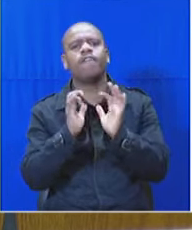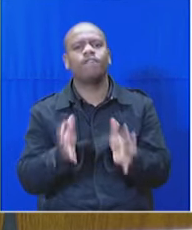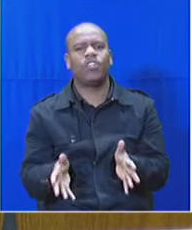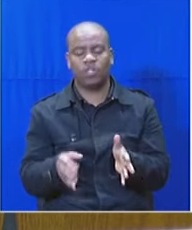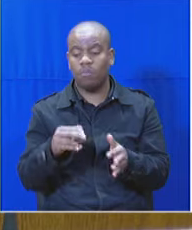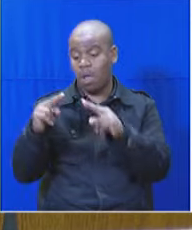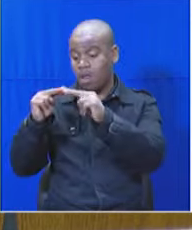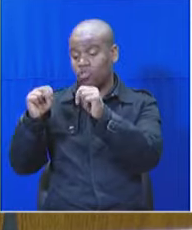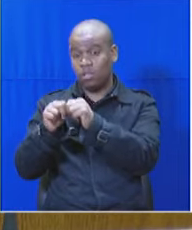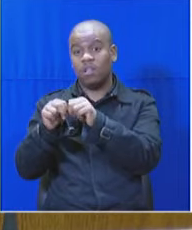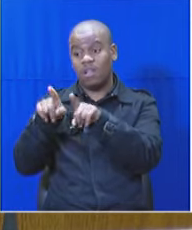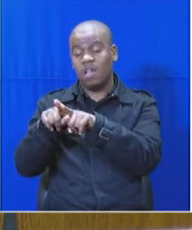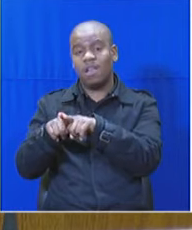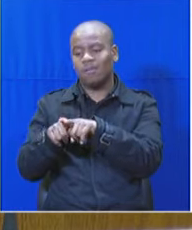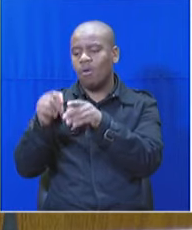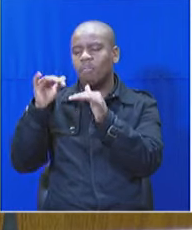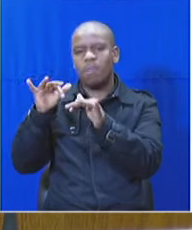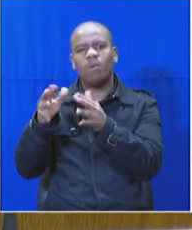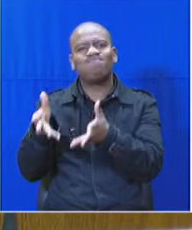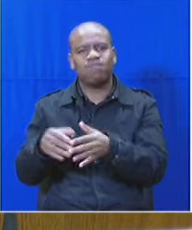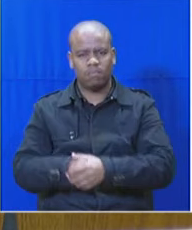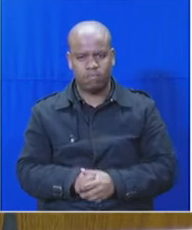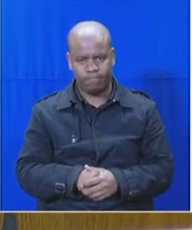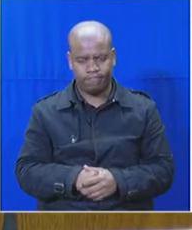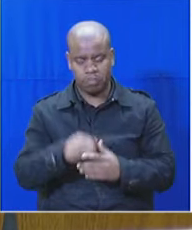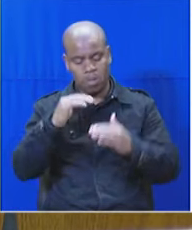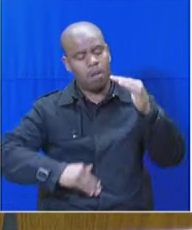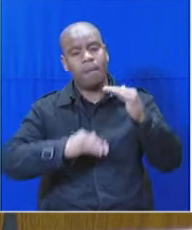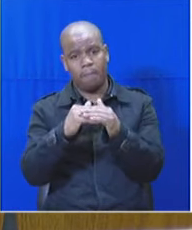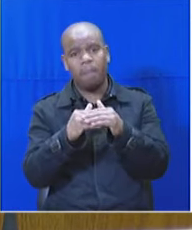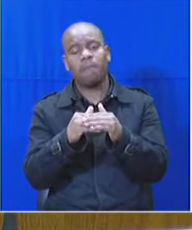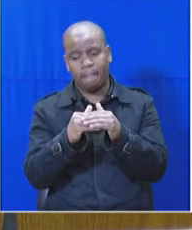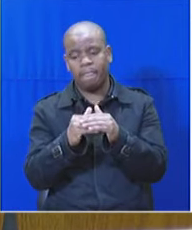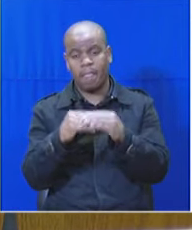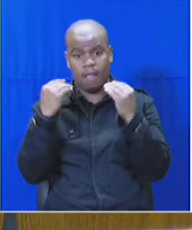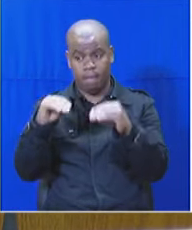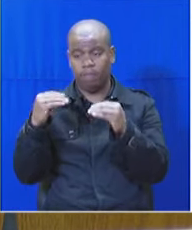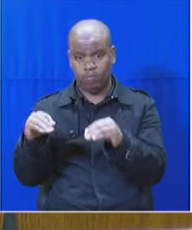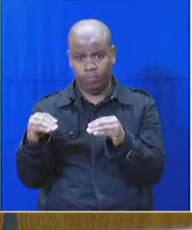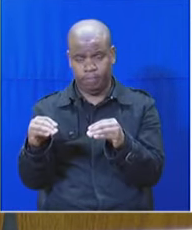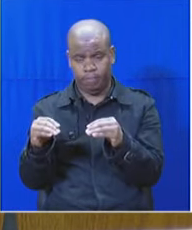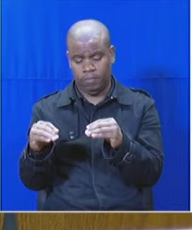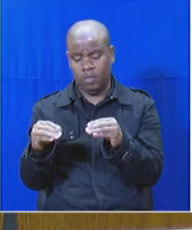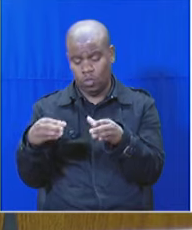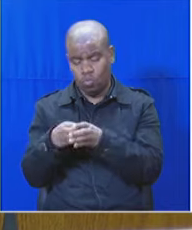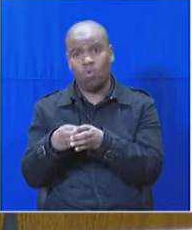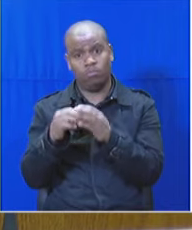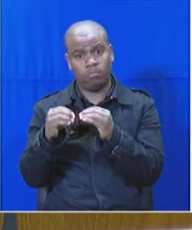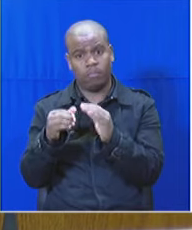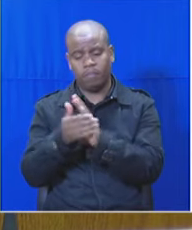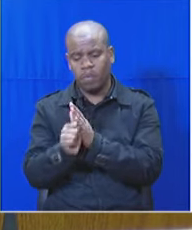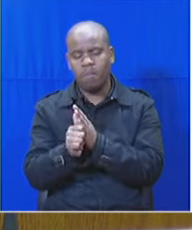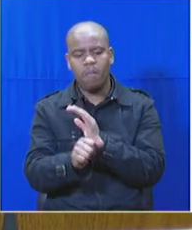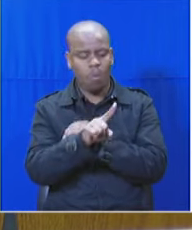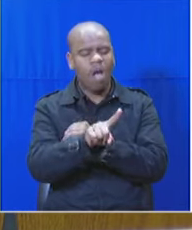both natural and touristic persons. The ceiling for a viable commercial small-scale farm should be